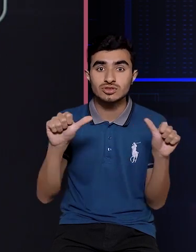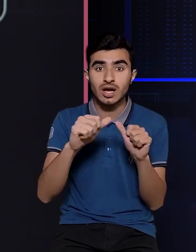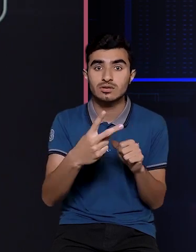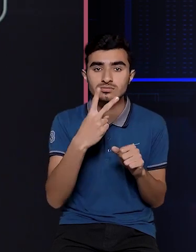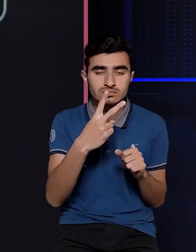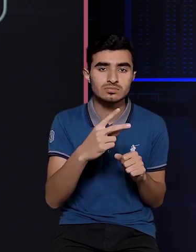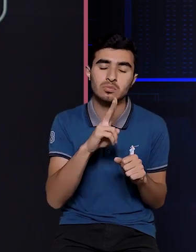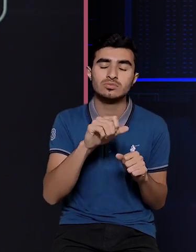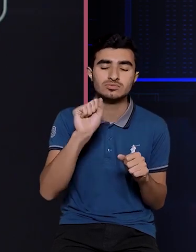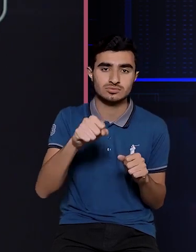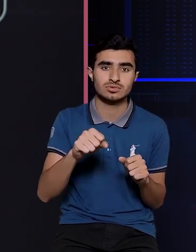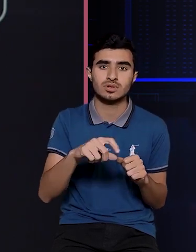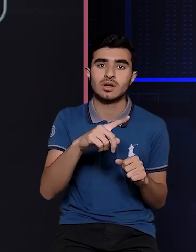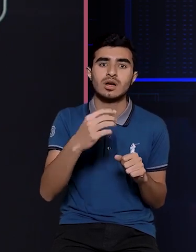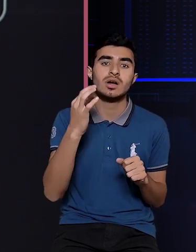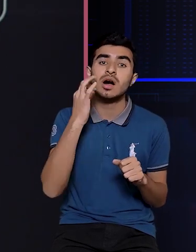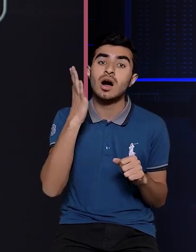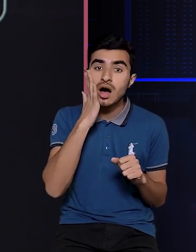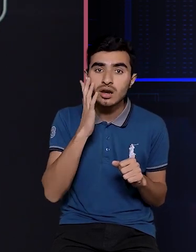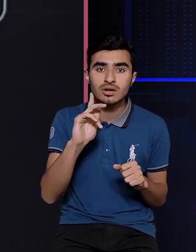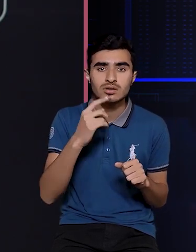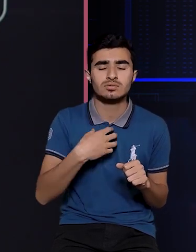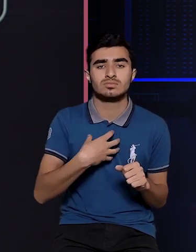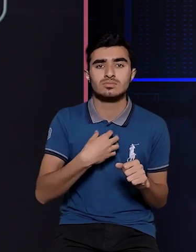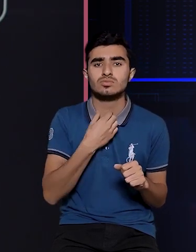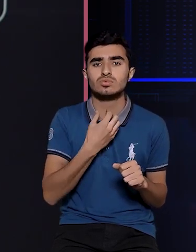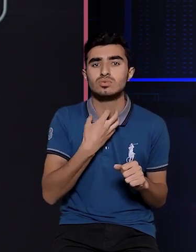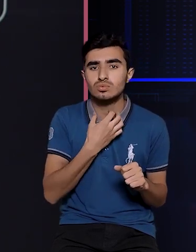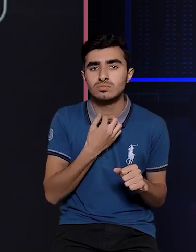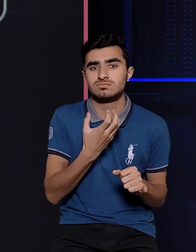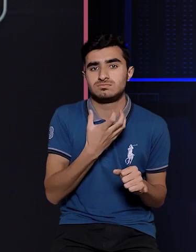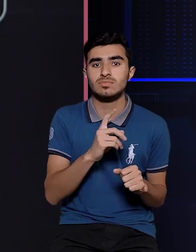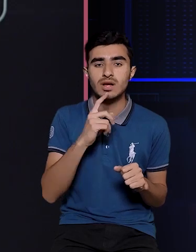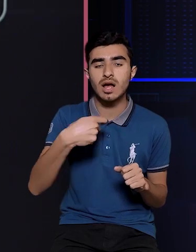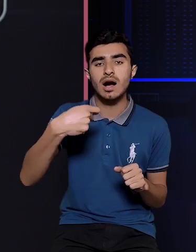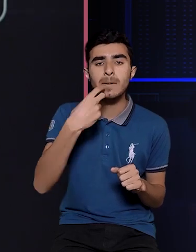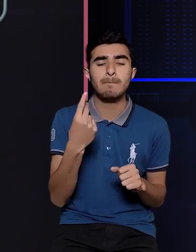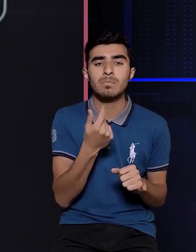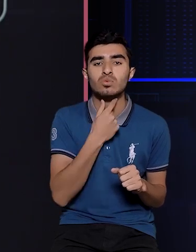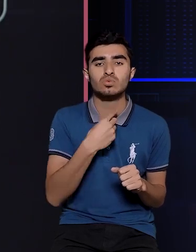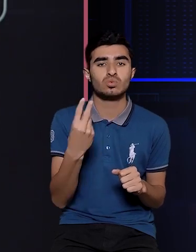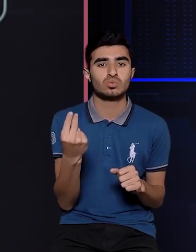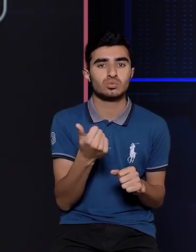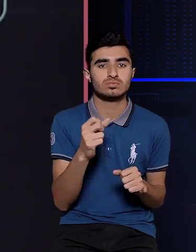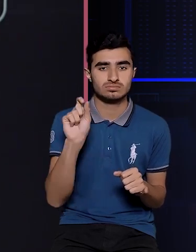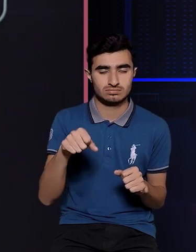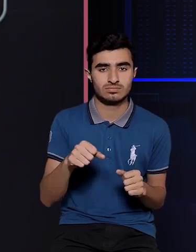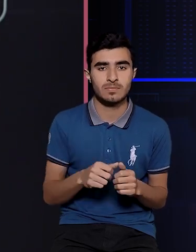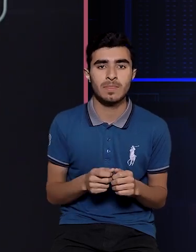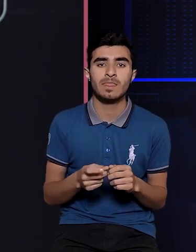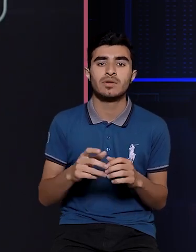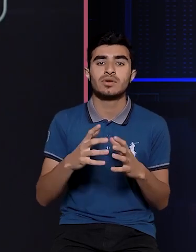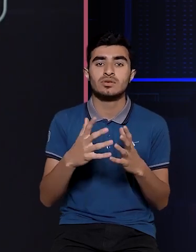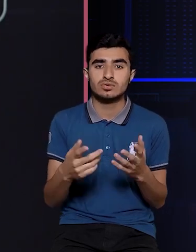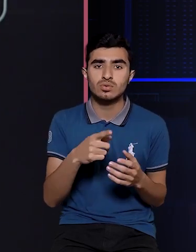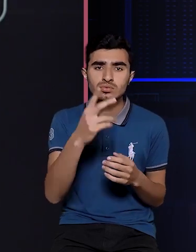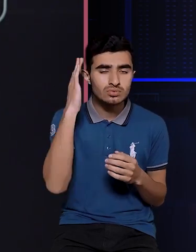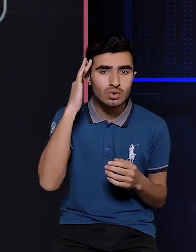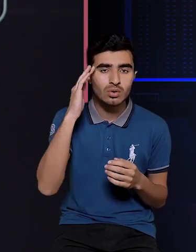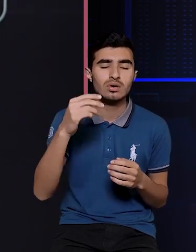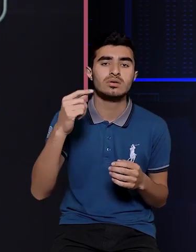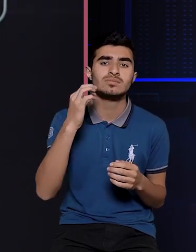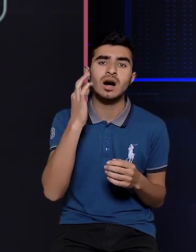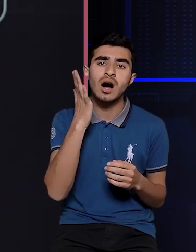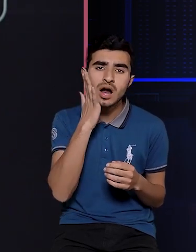value. And even science backs up that honey works better than cough syrup.